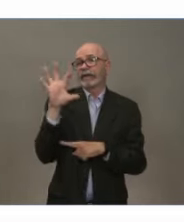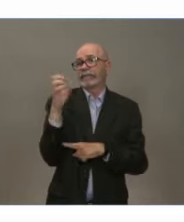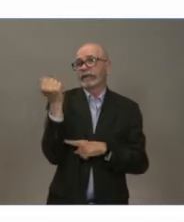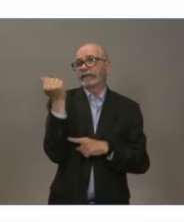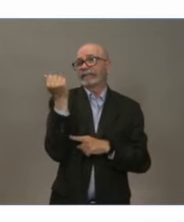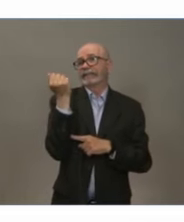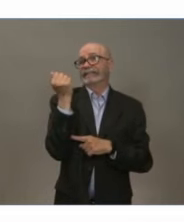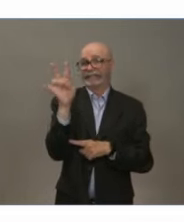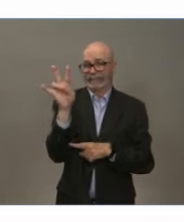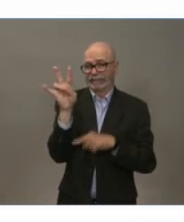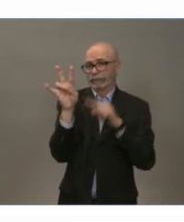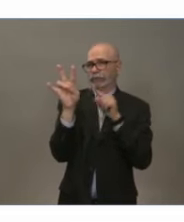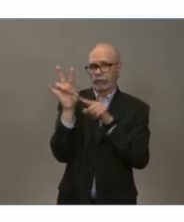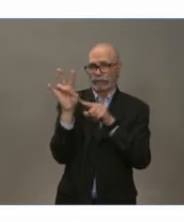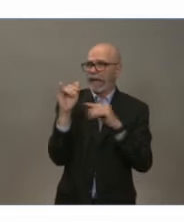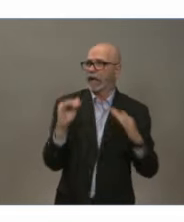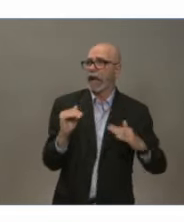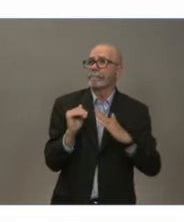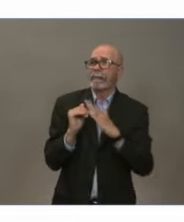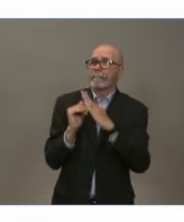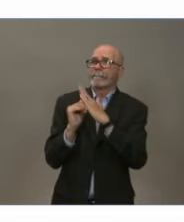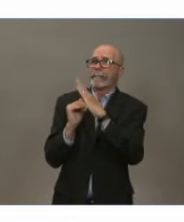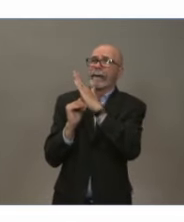are today in Nova Scotia.